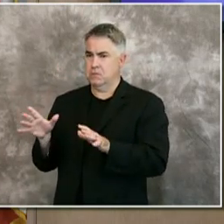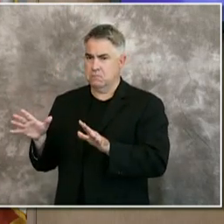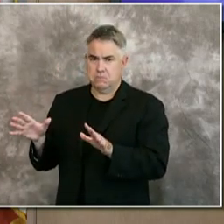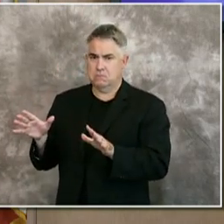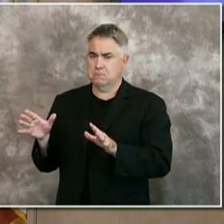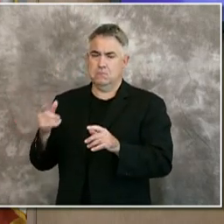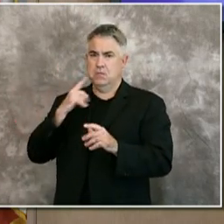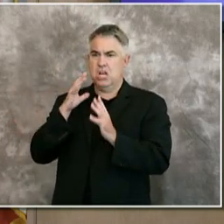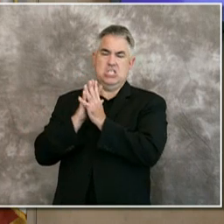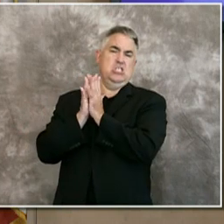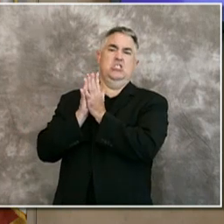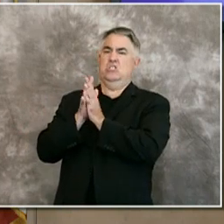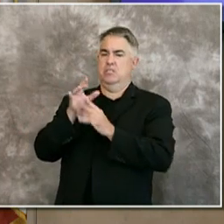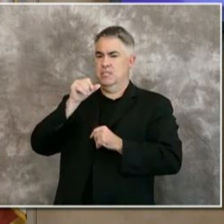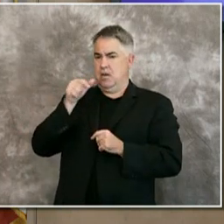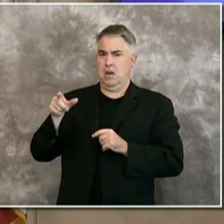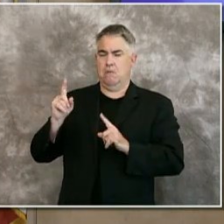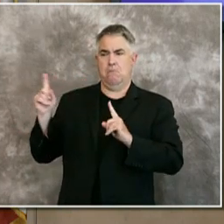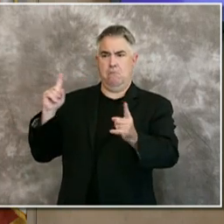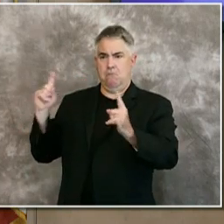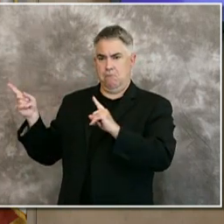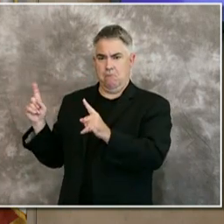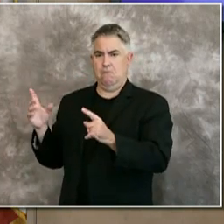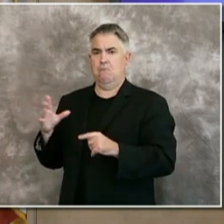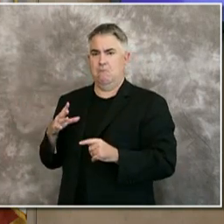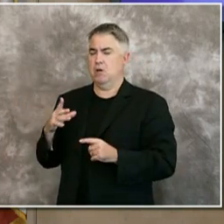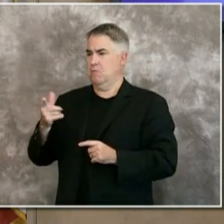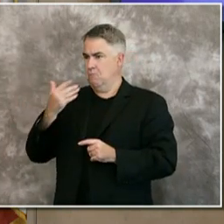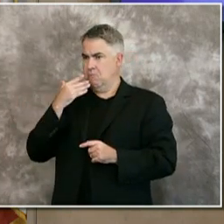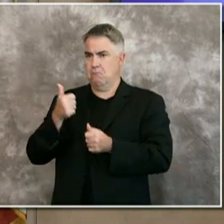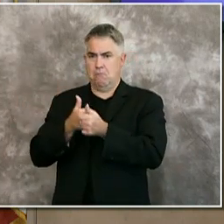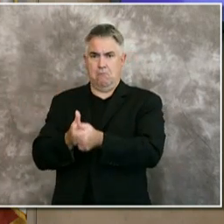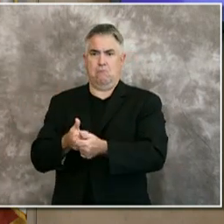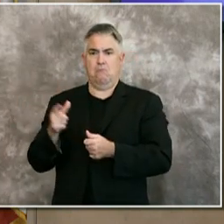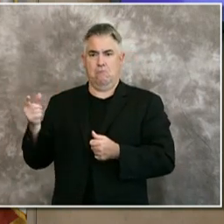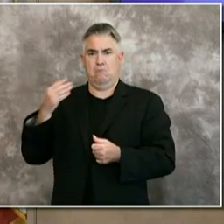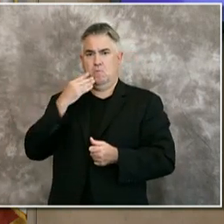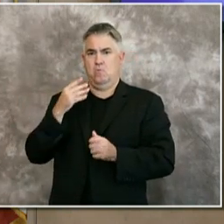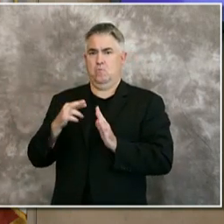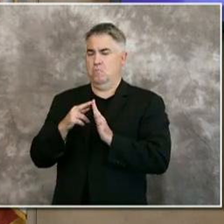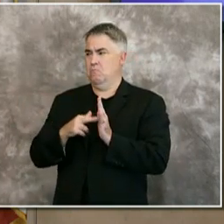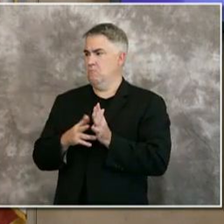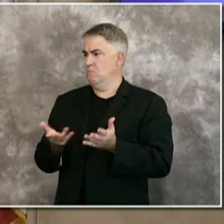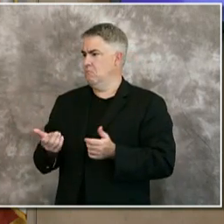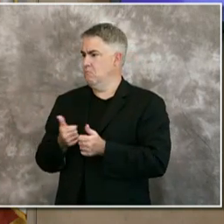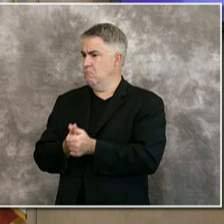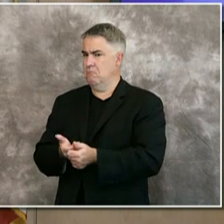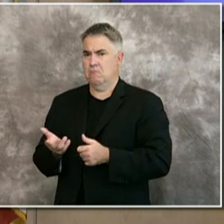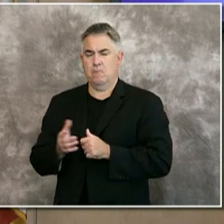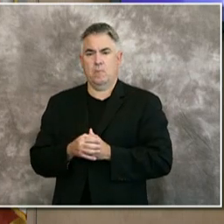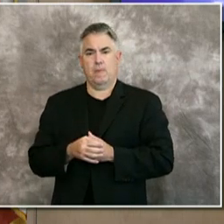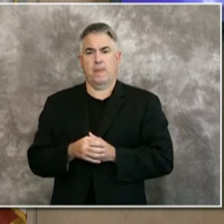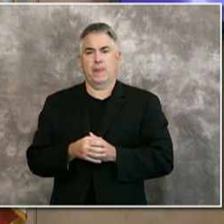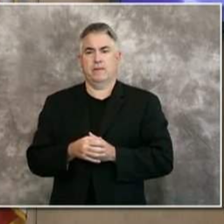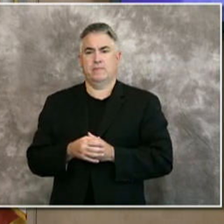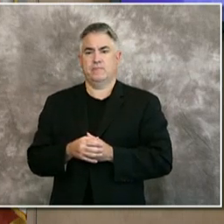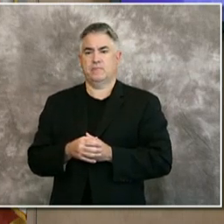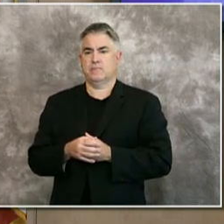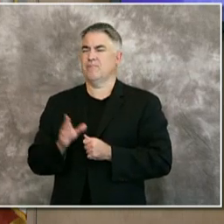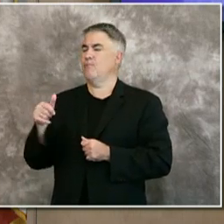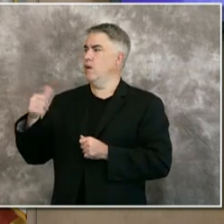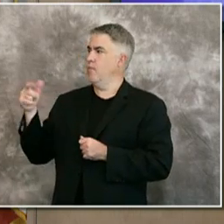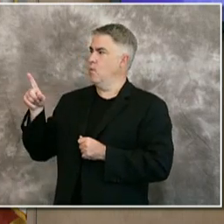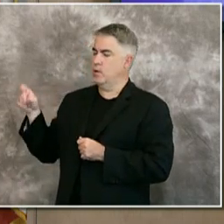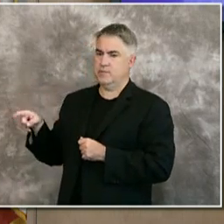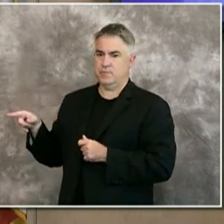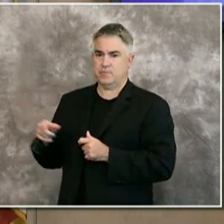were generally pretty responsive to maintaining social distancing. And Alex has a follow-up question, Chairman Cox. This